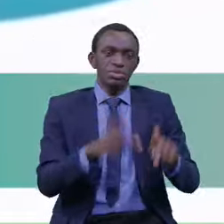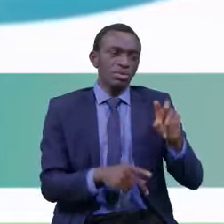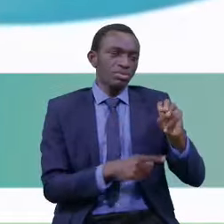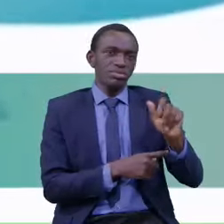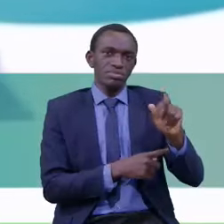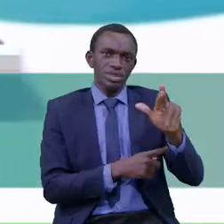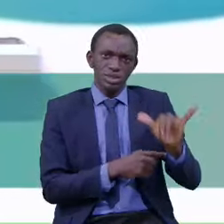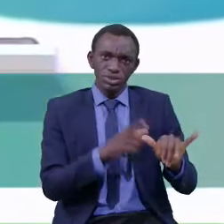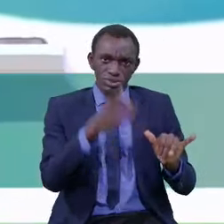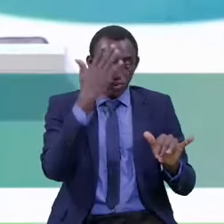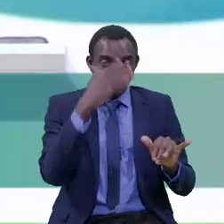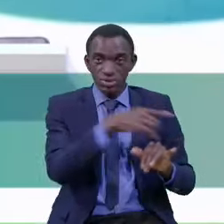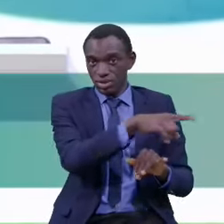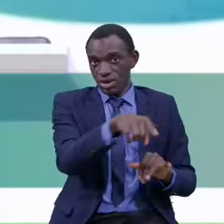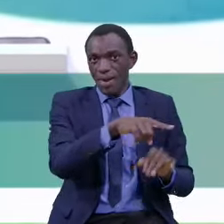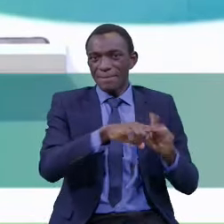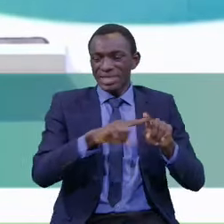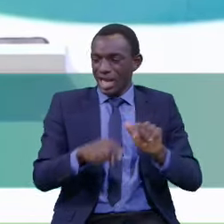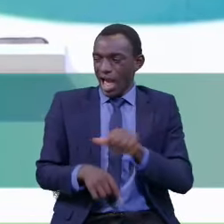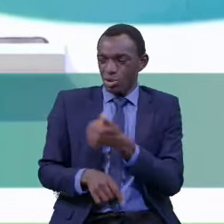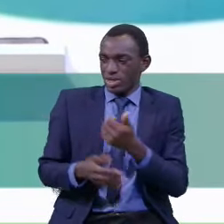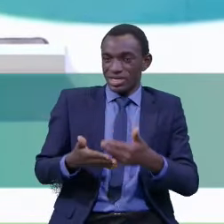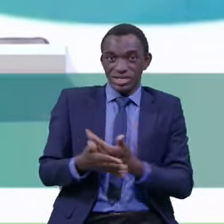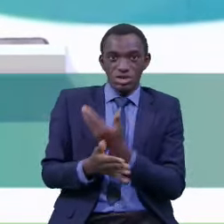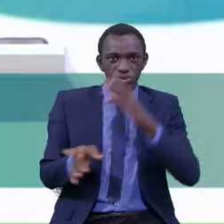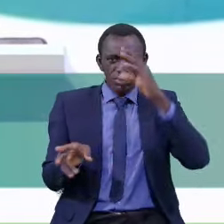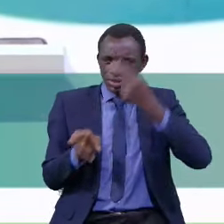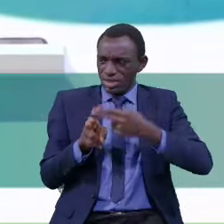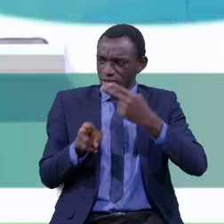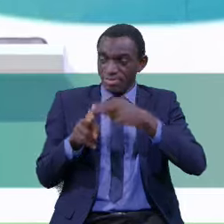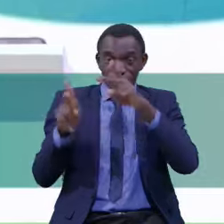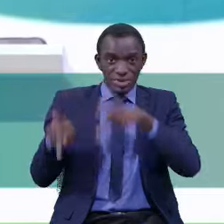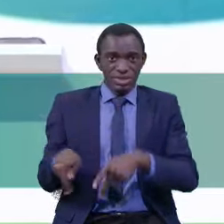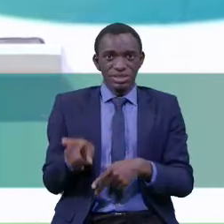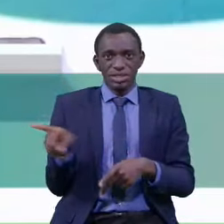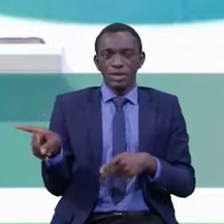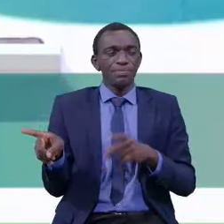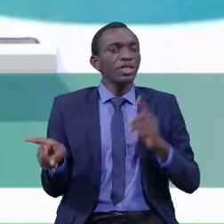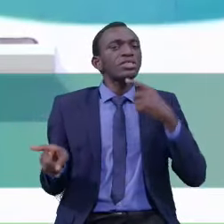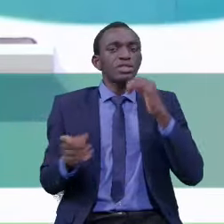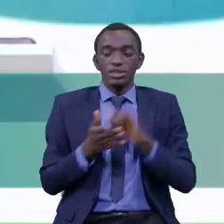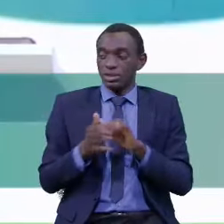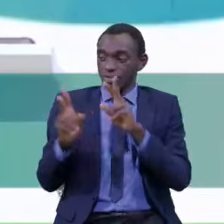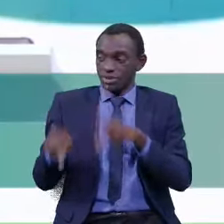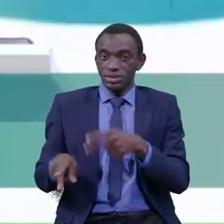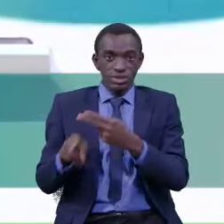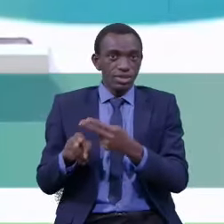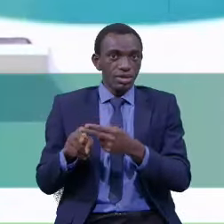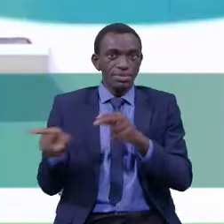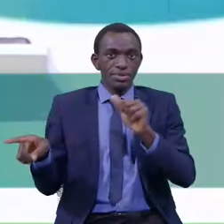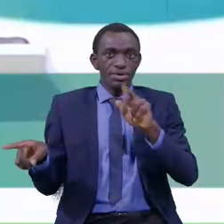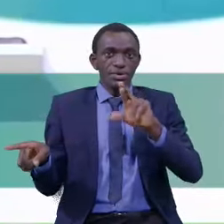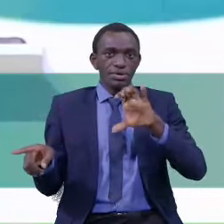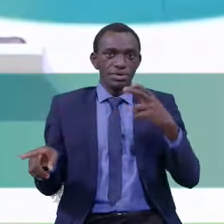is a new name, and it says, say to Archippus. I've not seen Archippus before. I'm